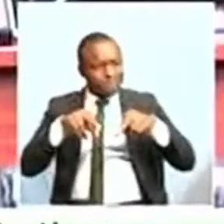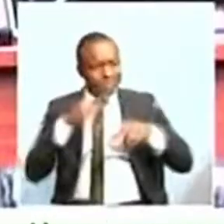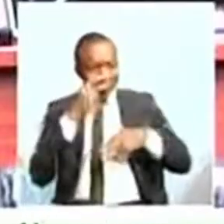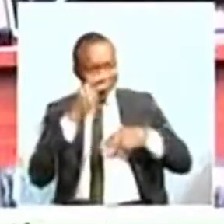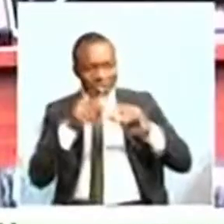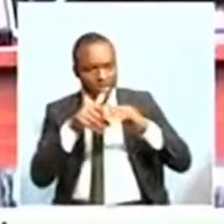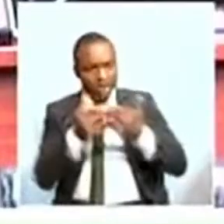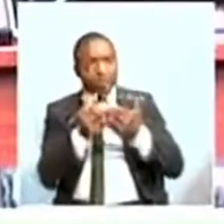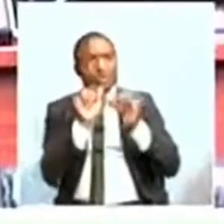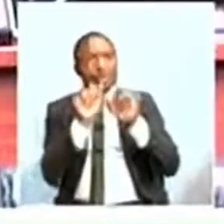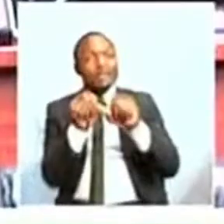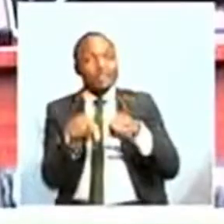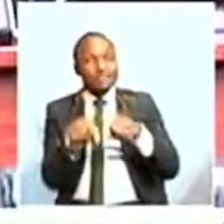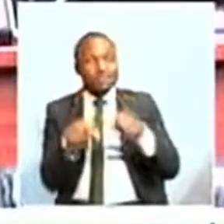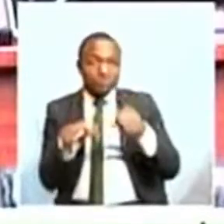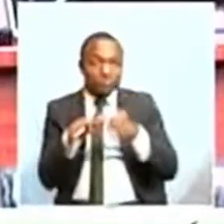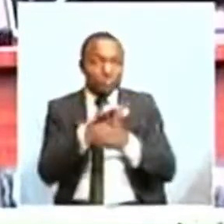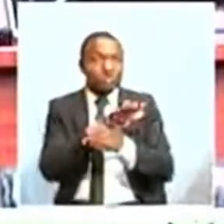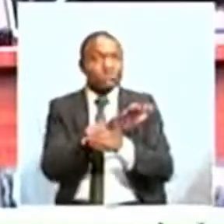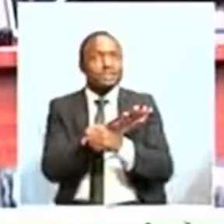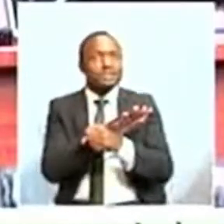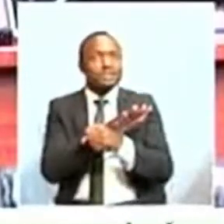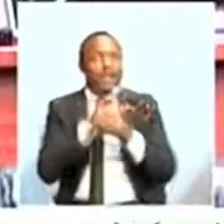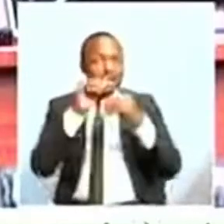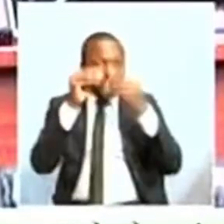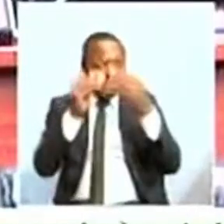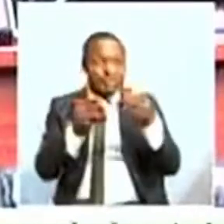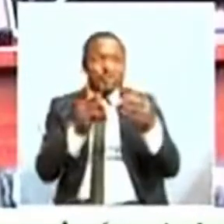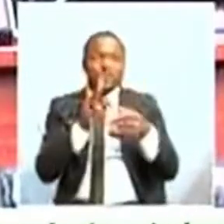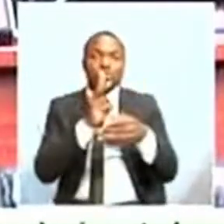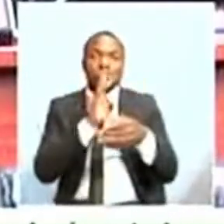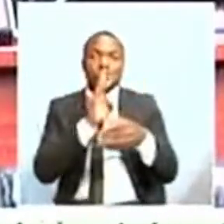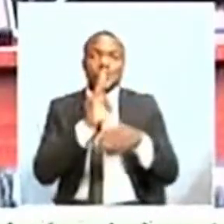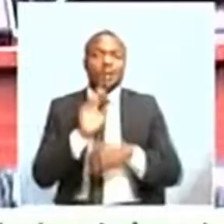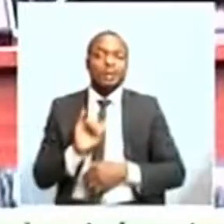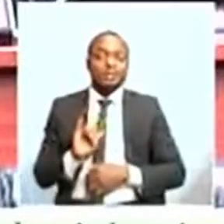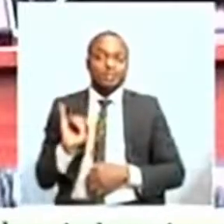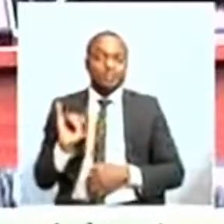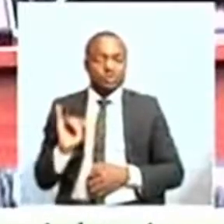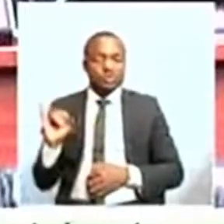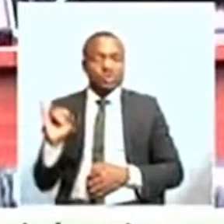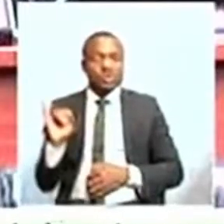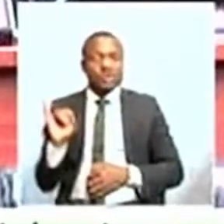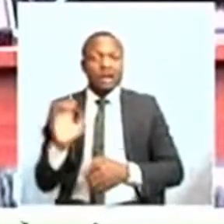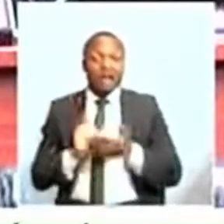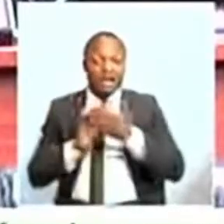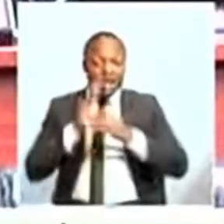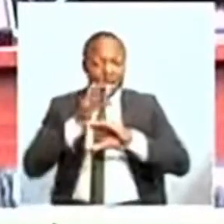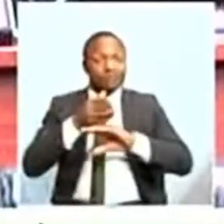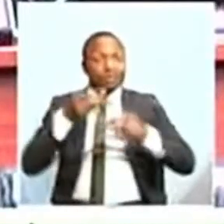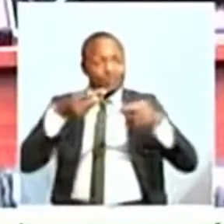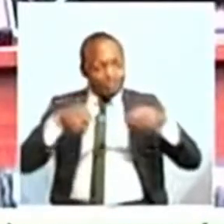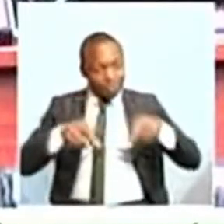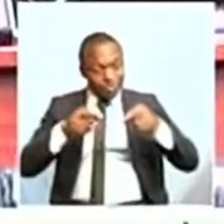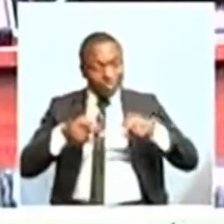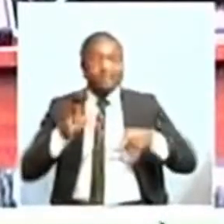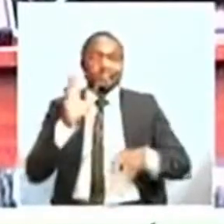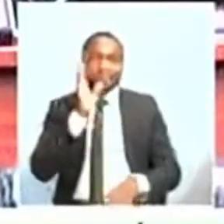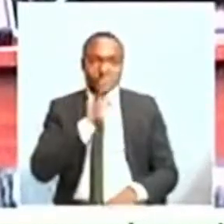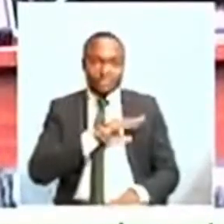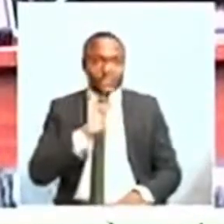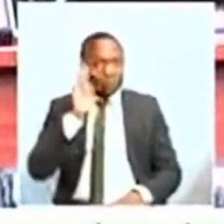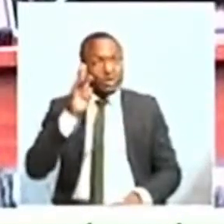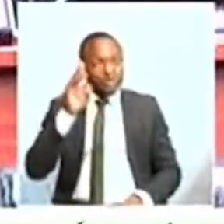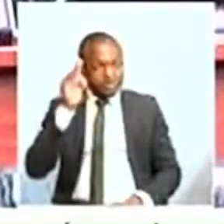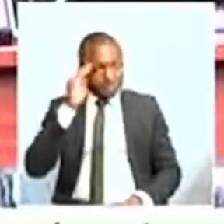can adequately provide water to Isoka. So not until the study is complete, we will